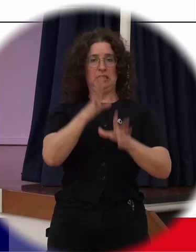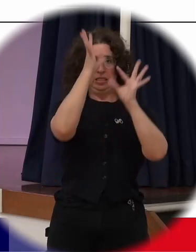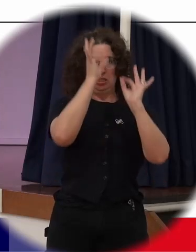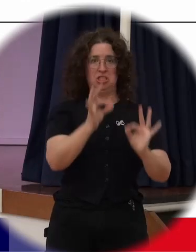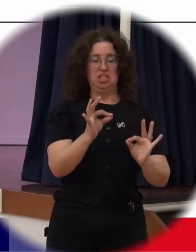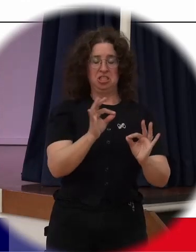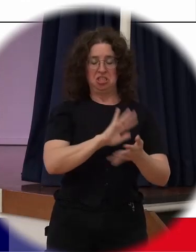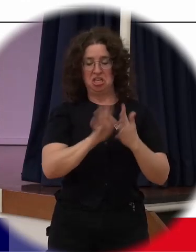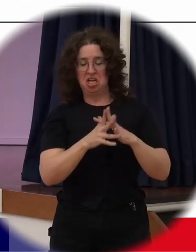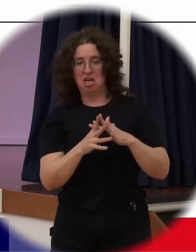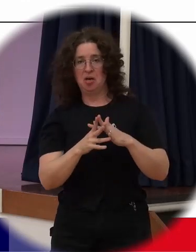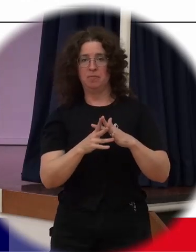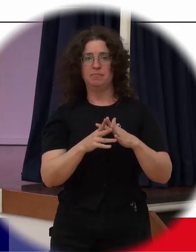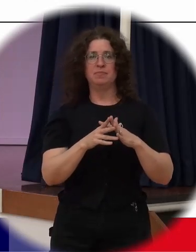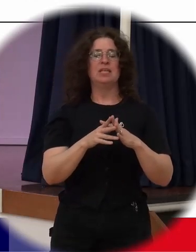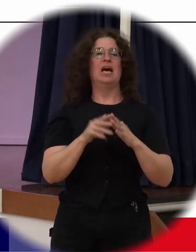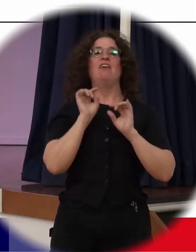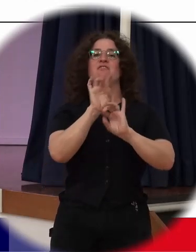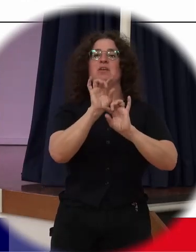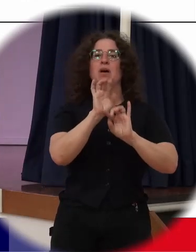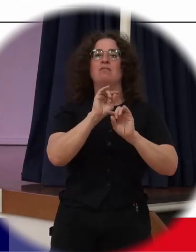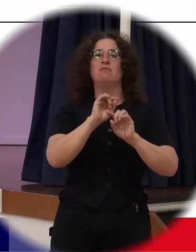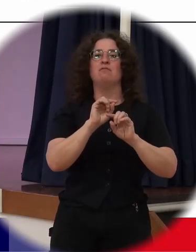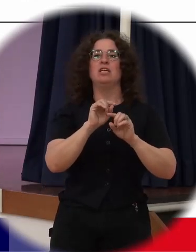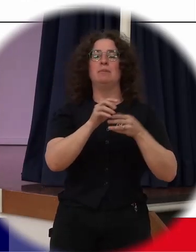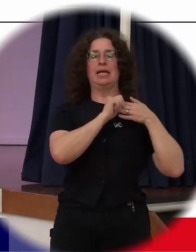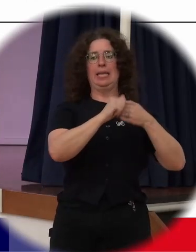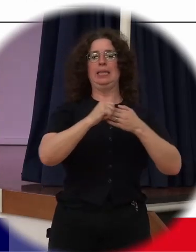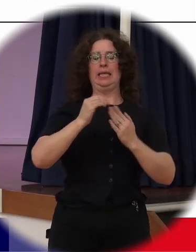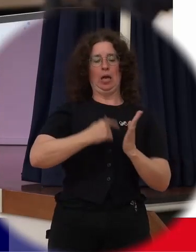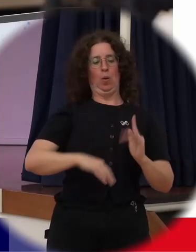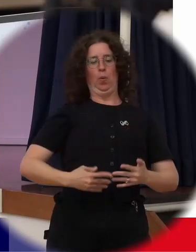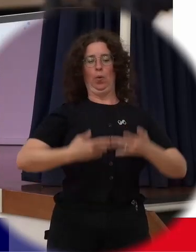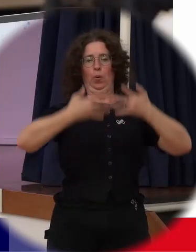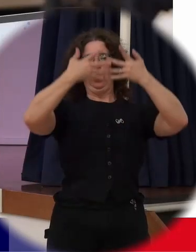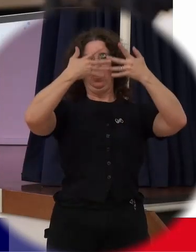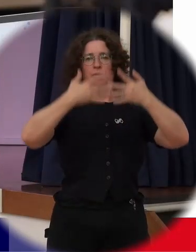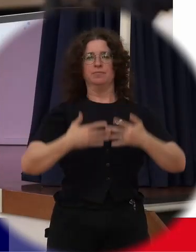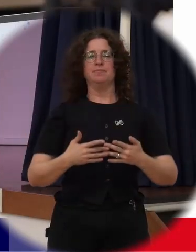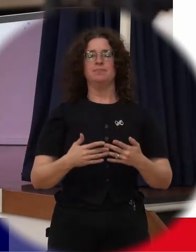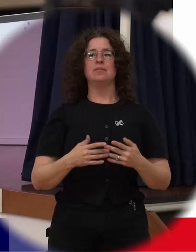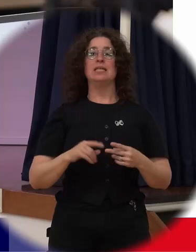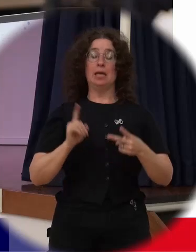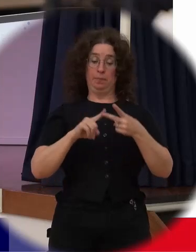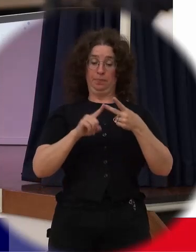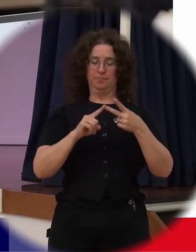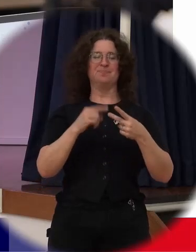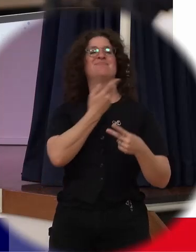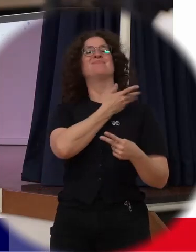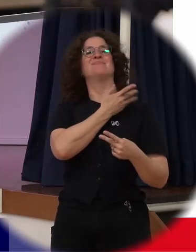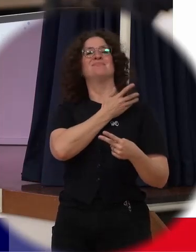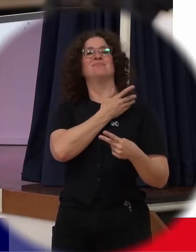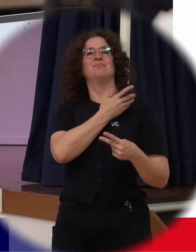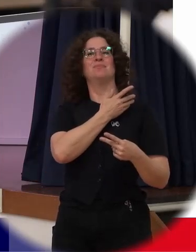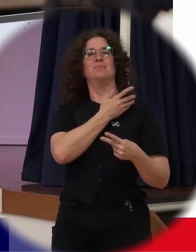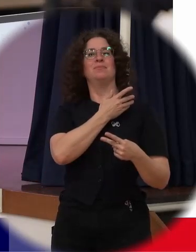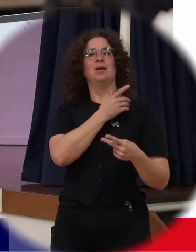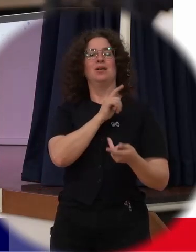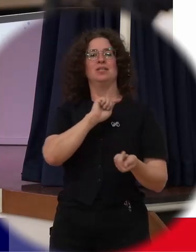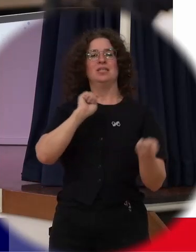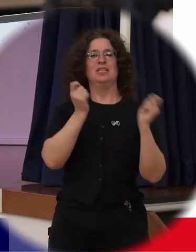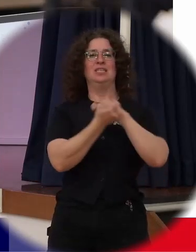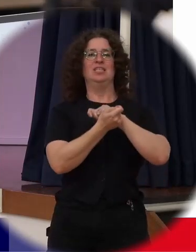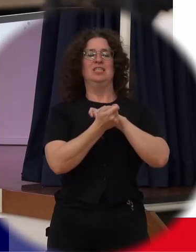making. They have dynamic feedback and leaderboards. That was the first that led to the second one that we're very proud of, Chain Reaction, which